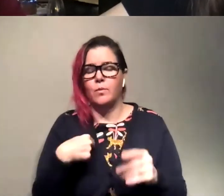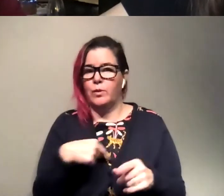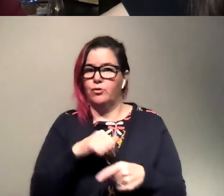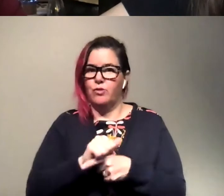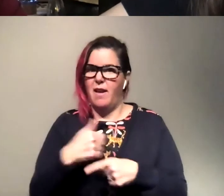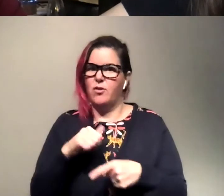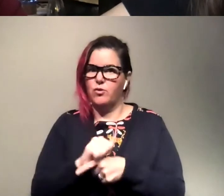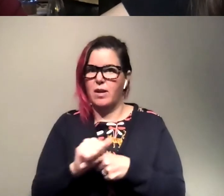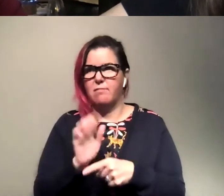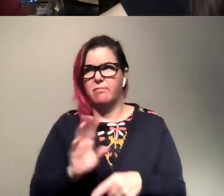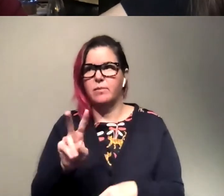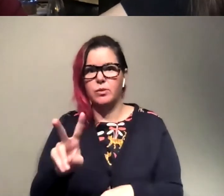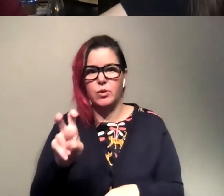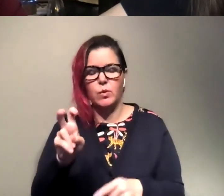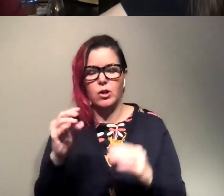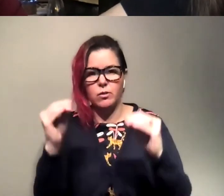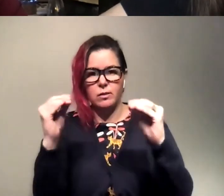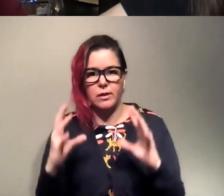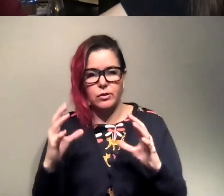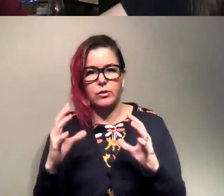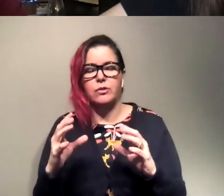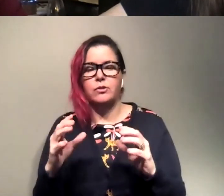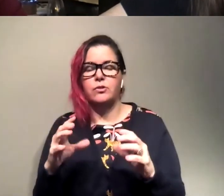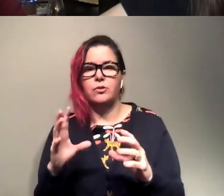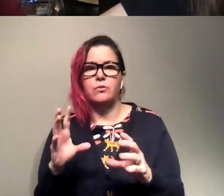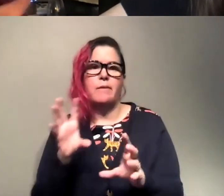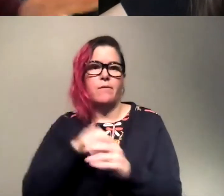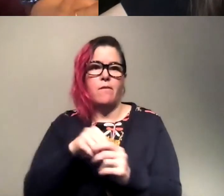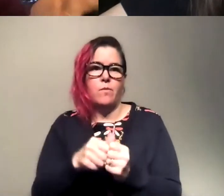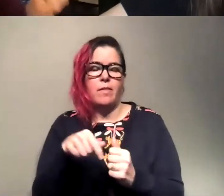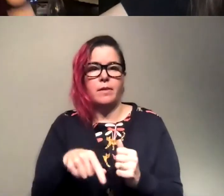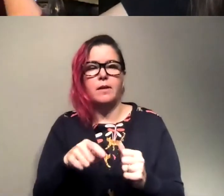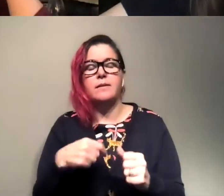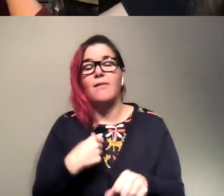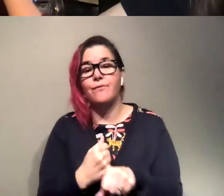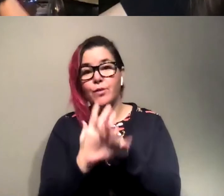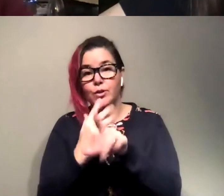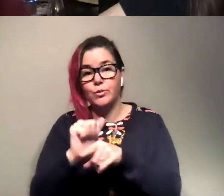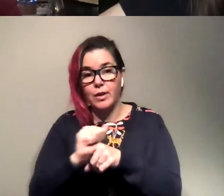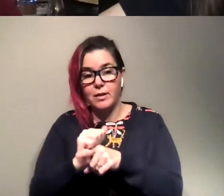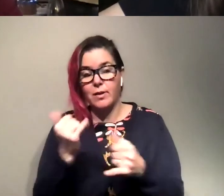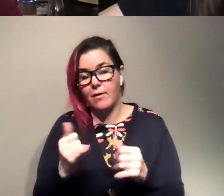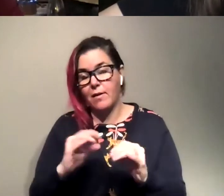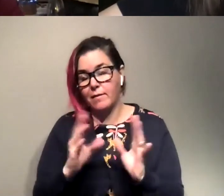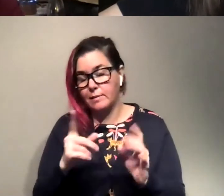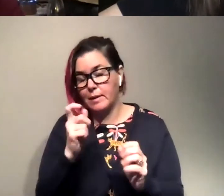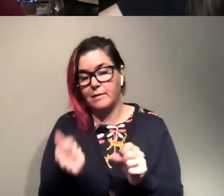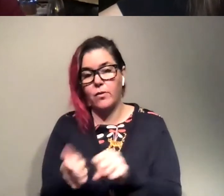about 200 instructors to do this. We're doing virtual trainings right now, obviously, because of